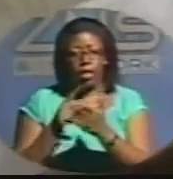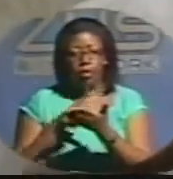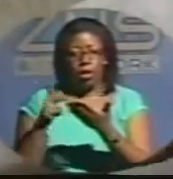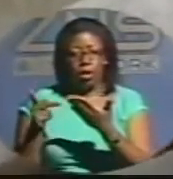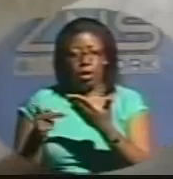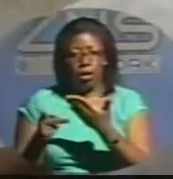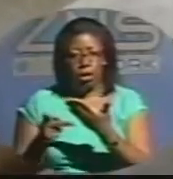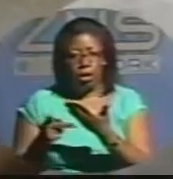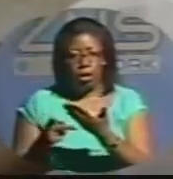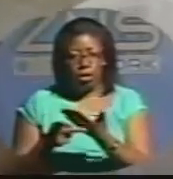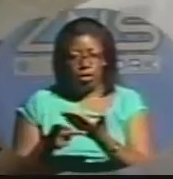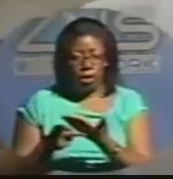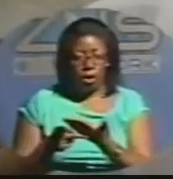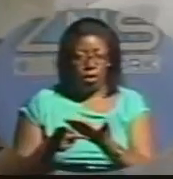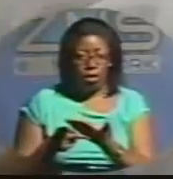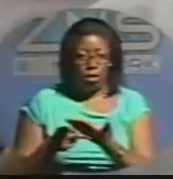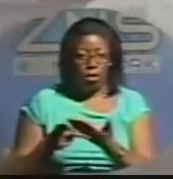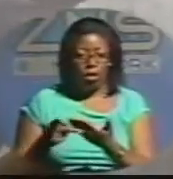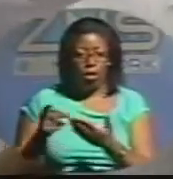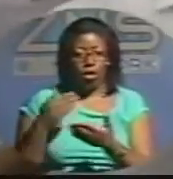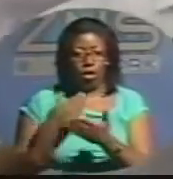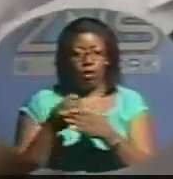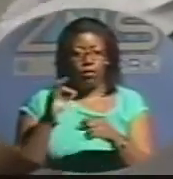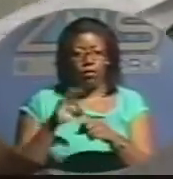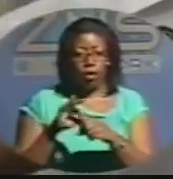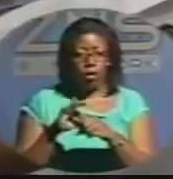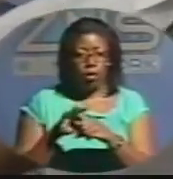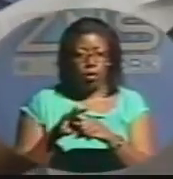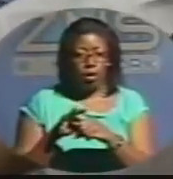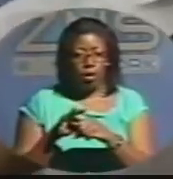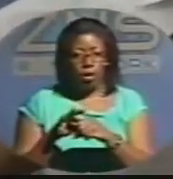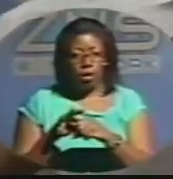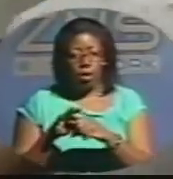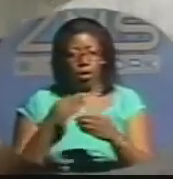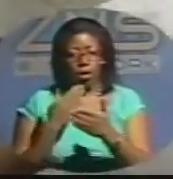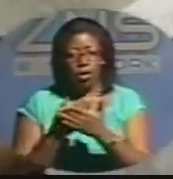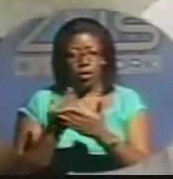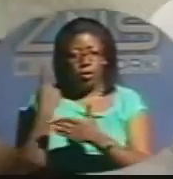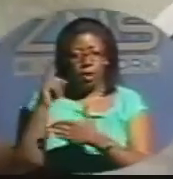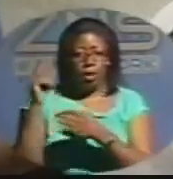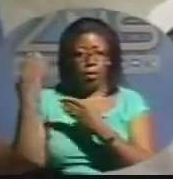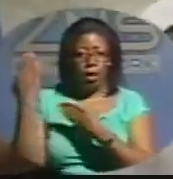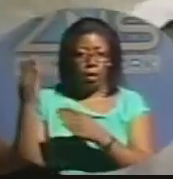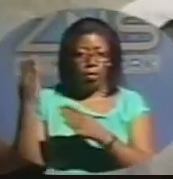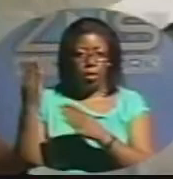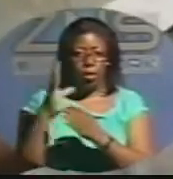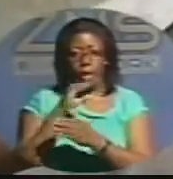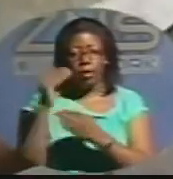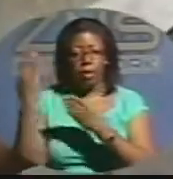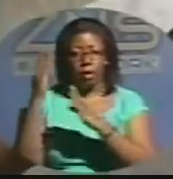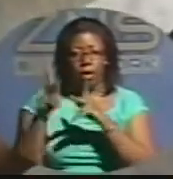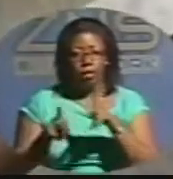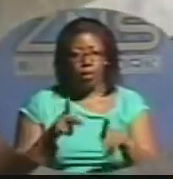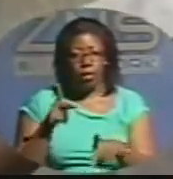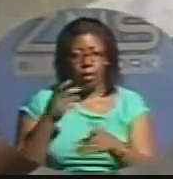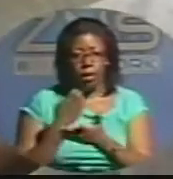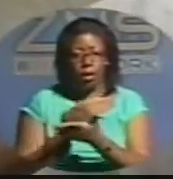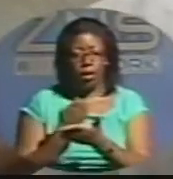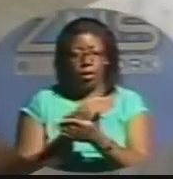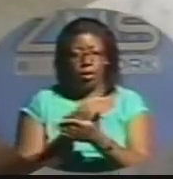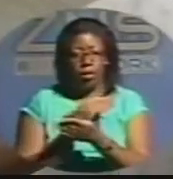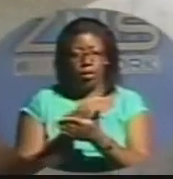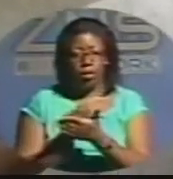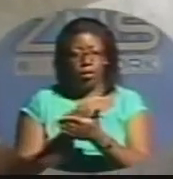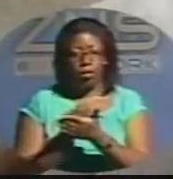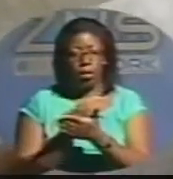a tremendous vote of confidence in our Bahamas, in the Bahamian people, in the economic potential